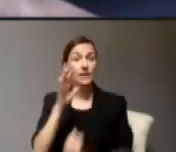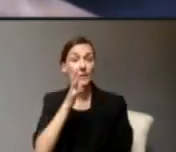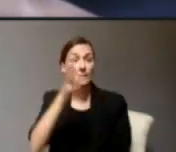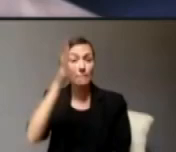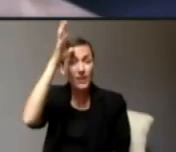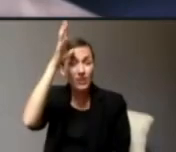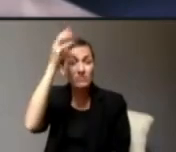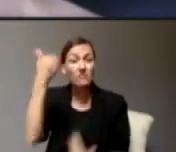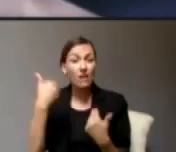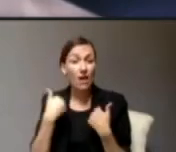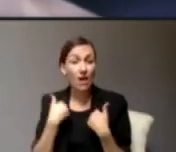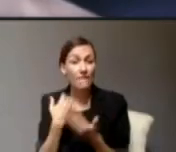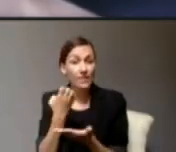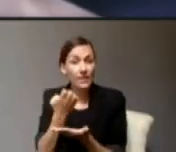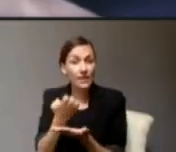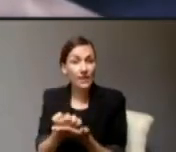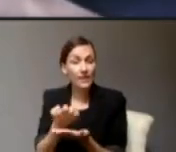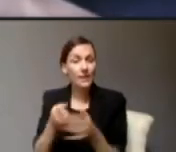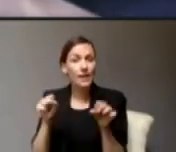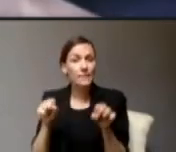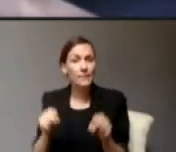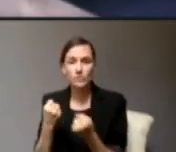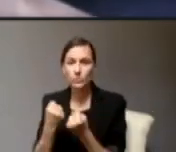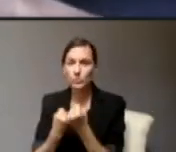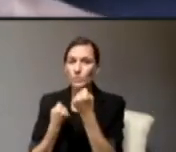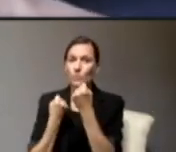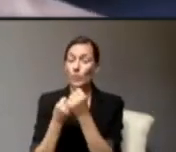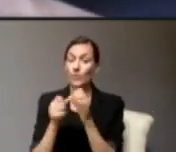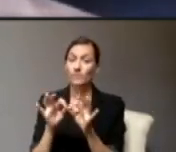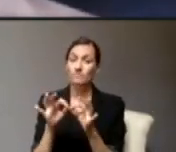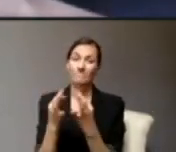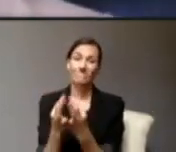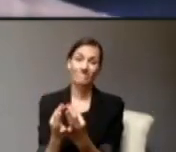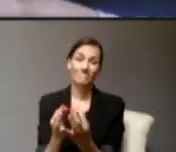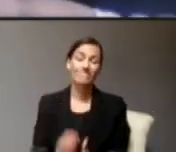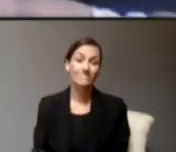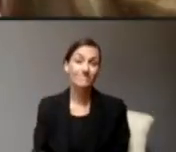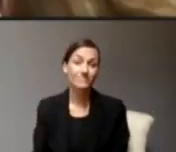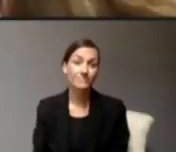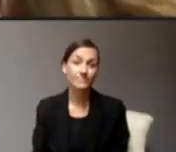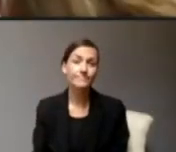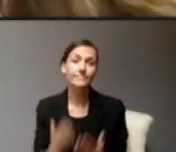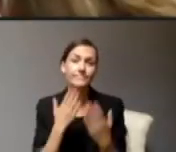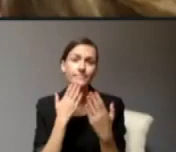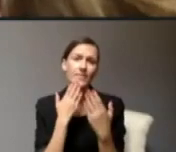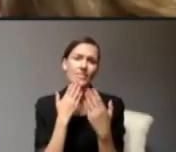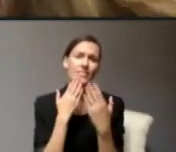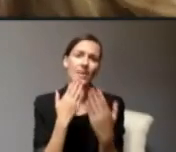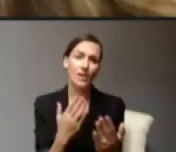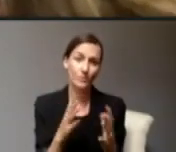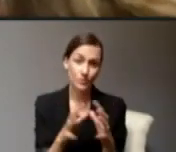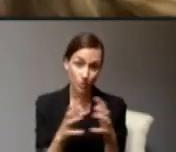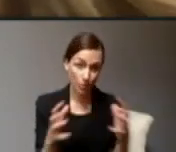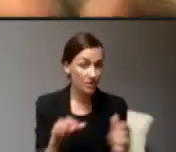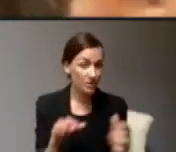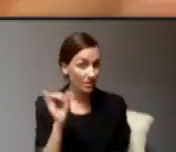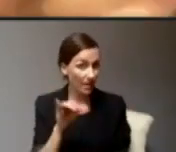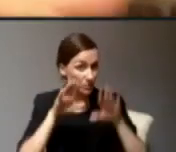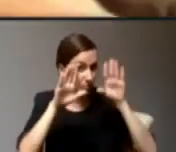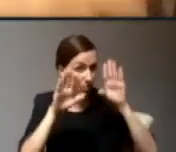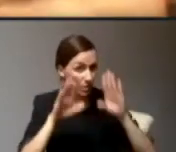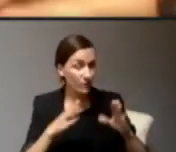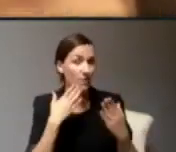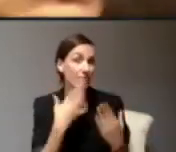have the economical means to support their children and their families. Thank you so much. That was great. Thanks